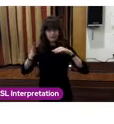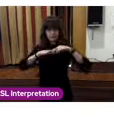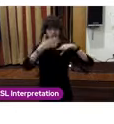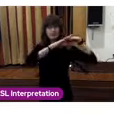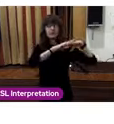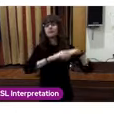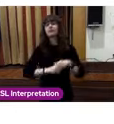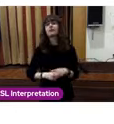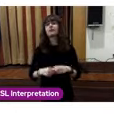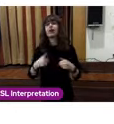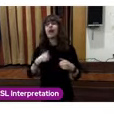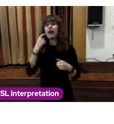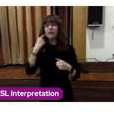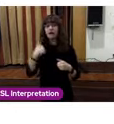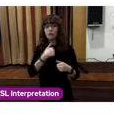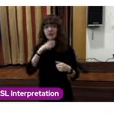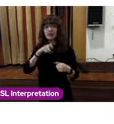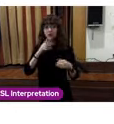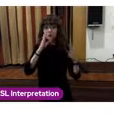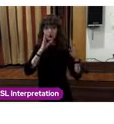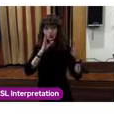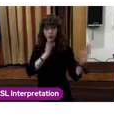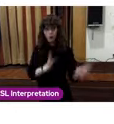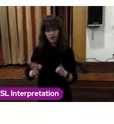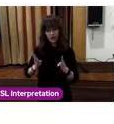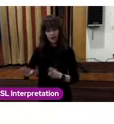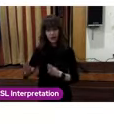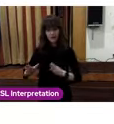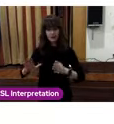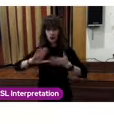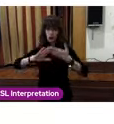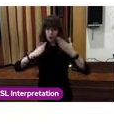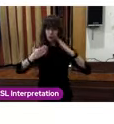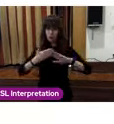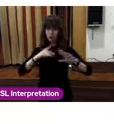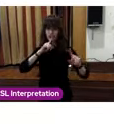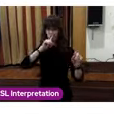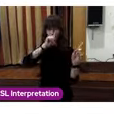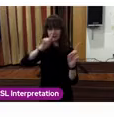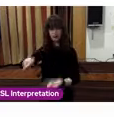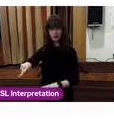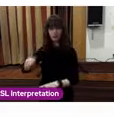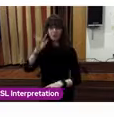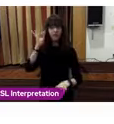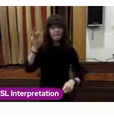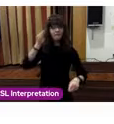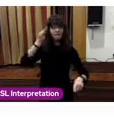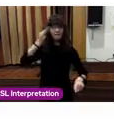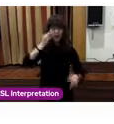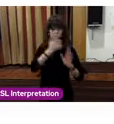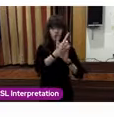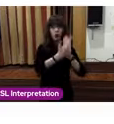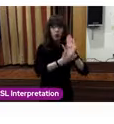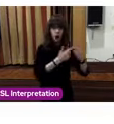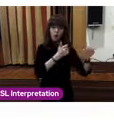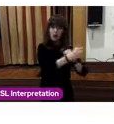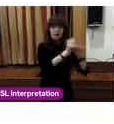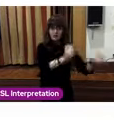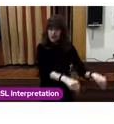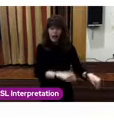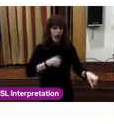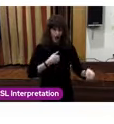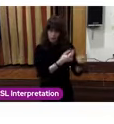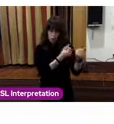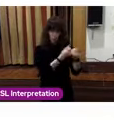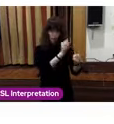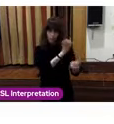focusing on is an organizing response, is a community response. Because federal legislation, we can do it, it's good, I